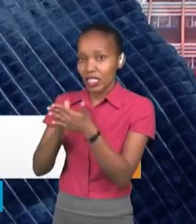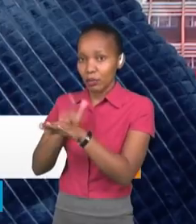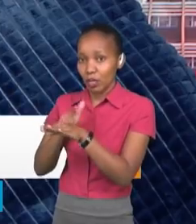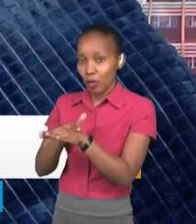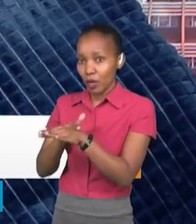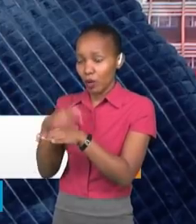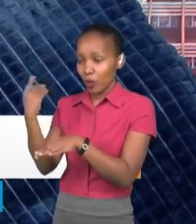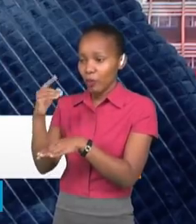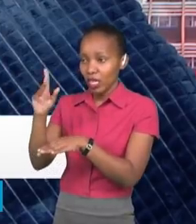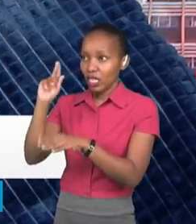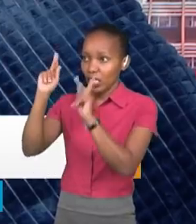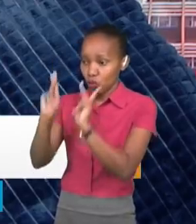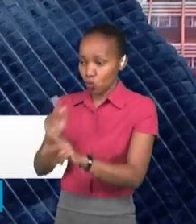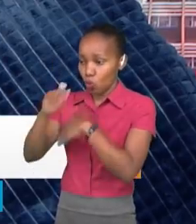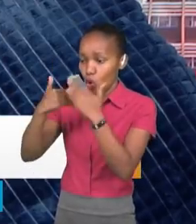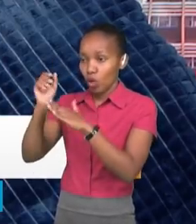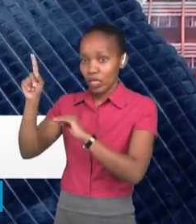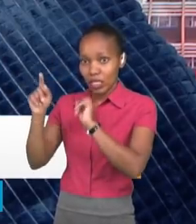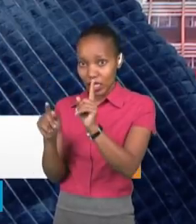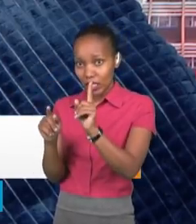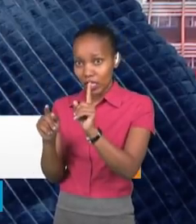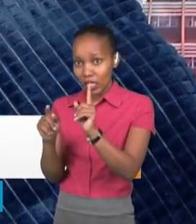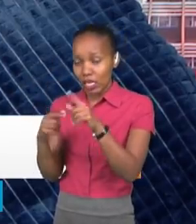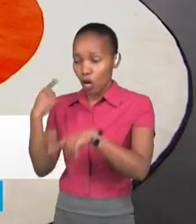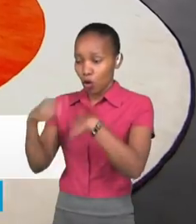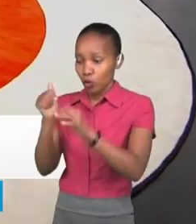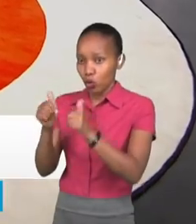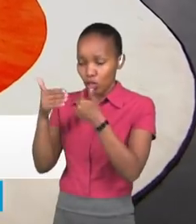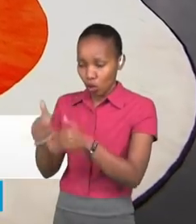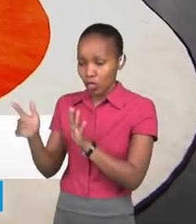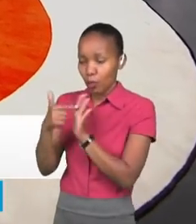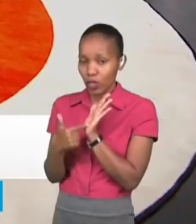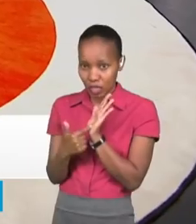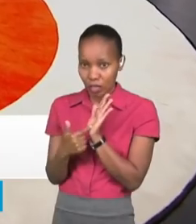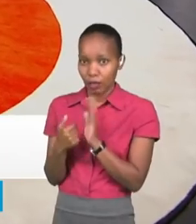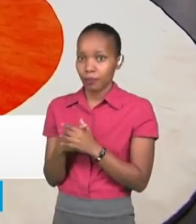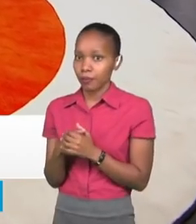beat Kisumu All-Stars 4 in a match where actually we lost points.